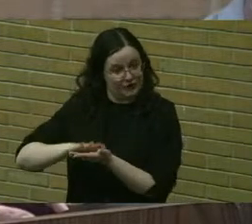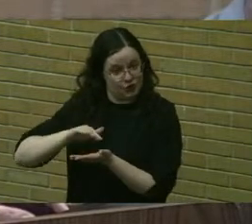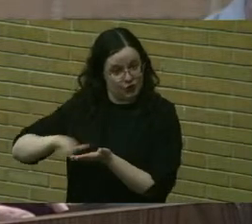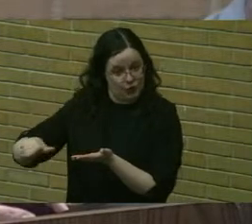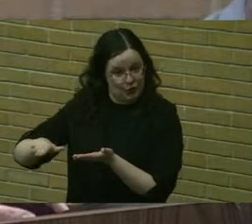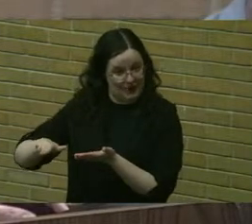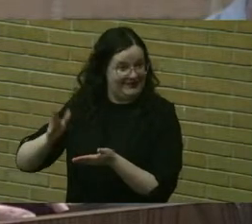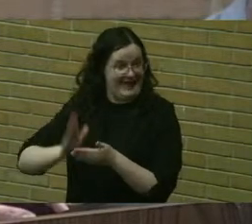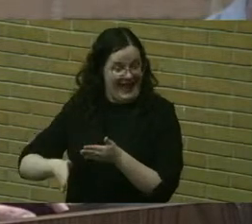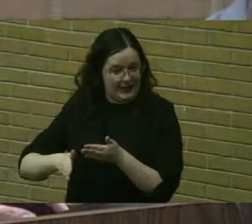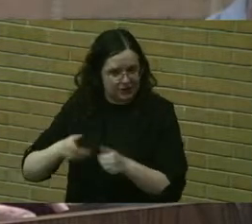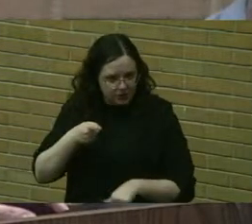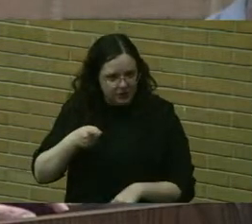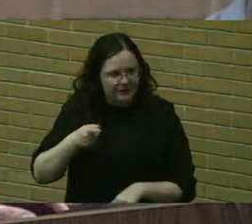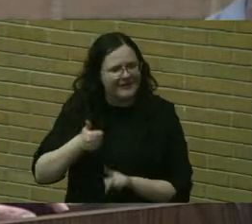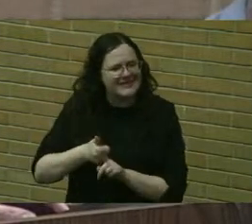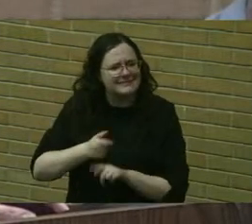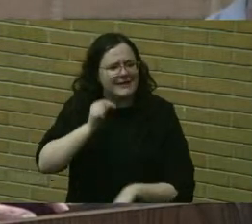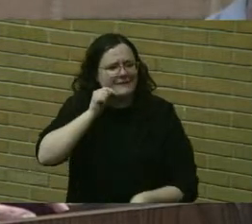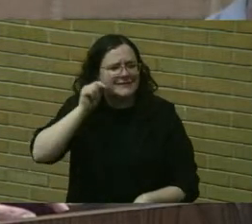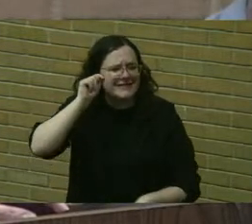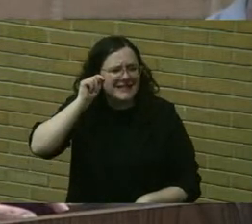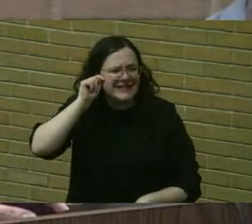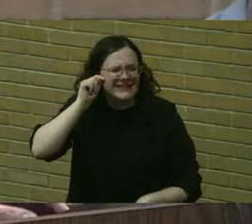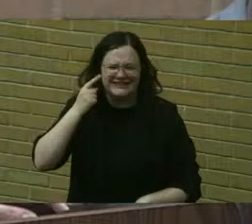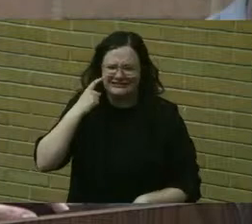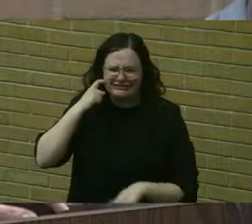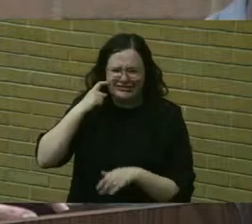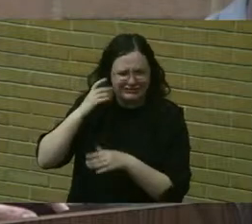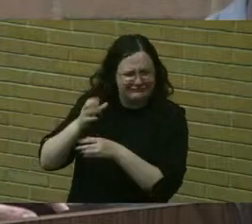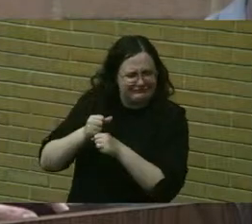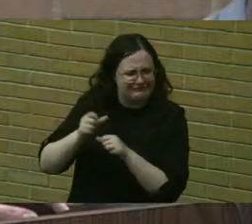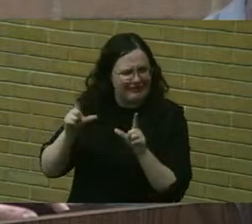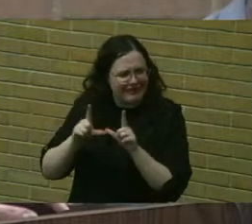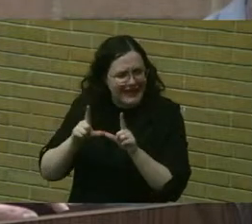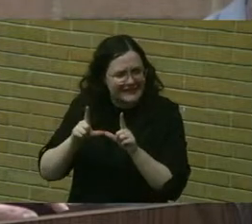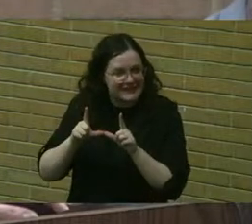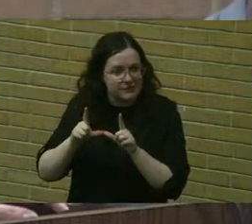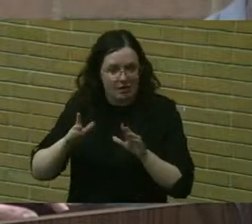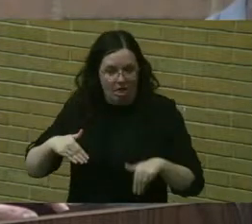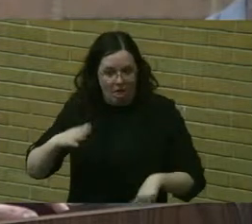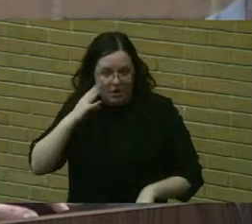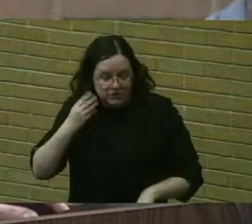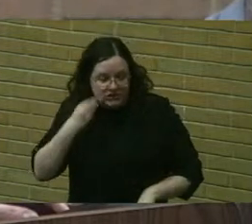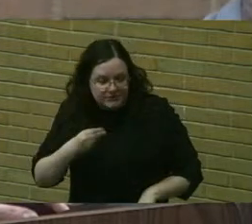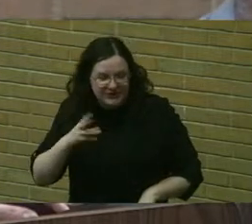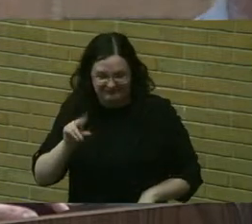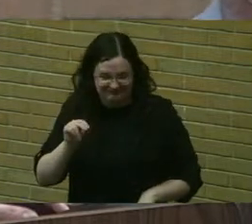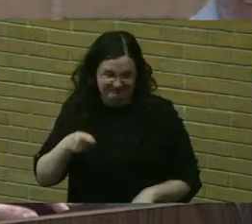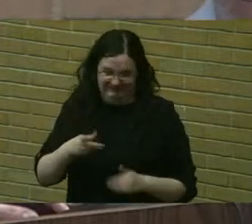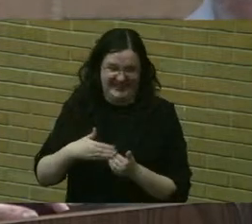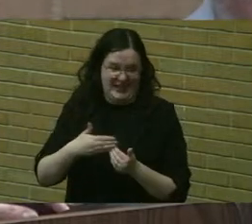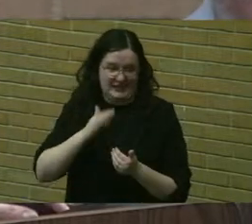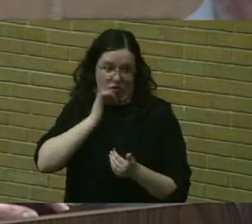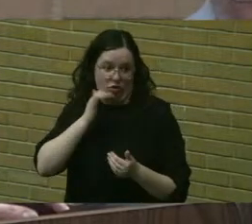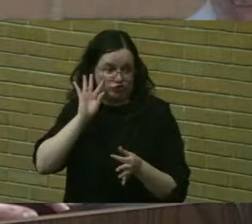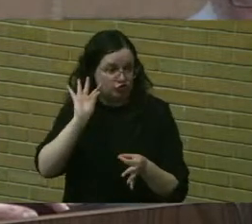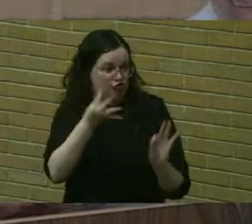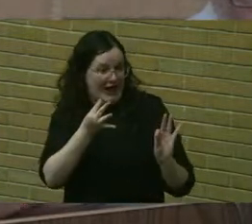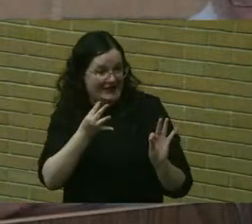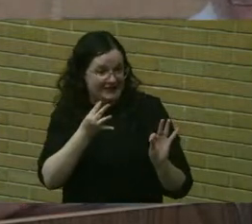who have not had their licenses for a long time and who can be distracted